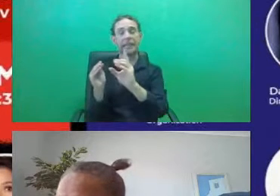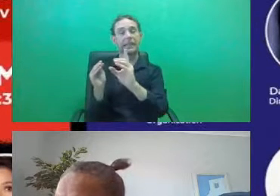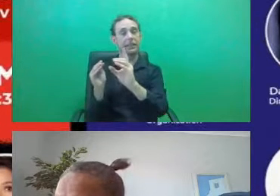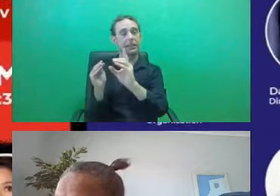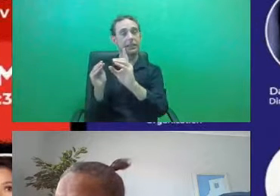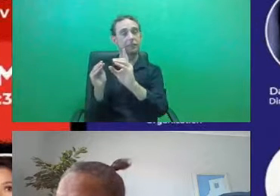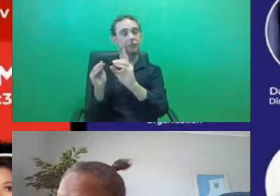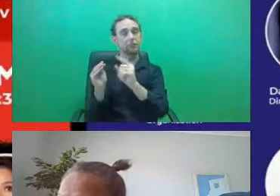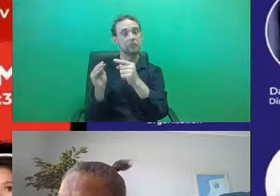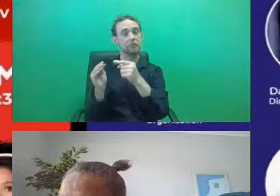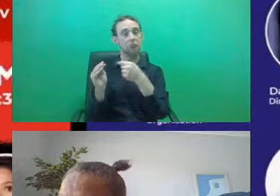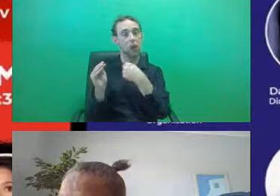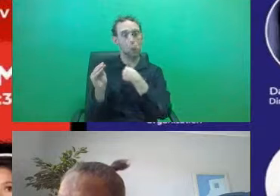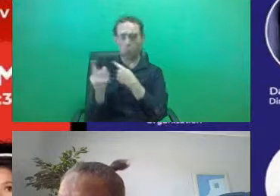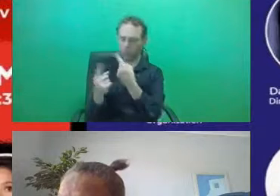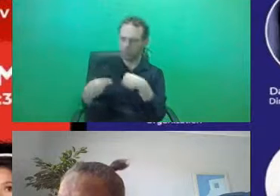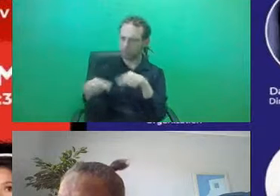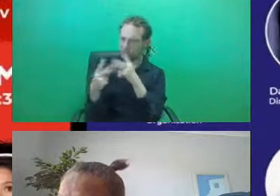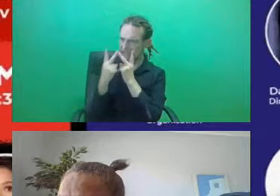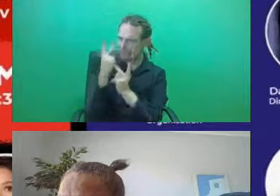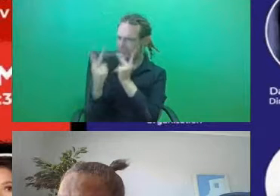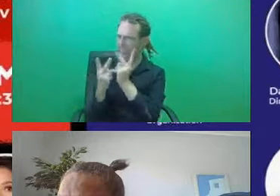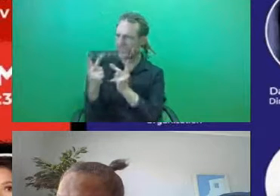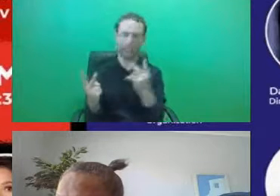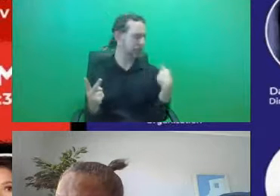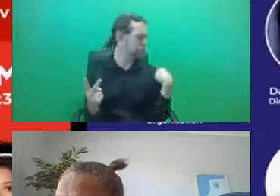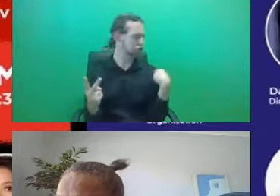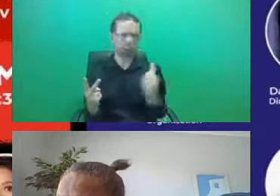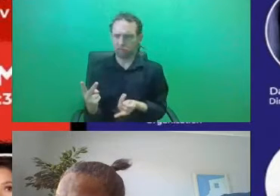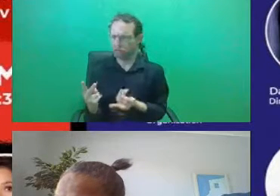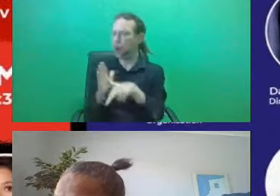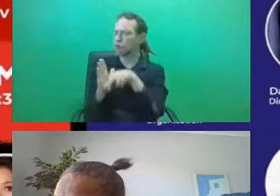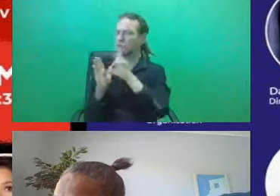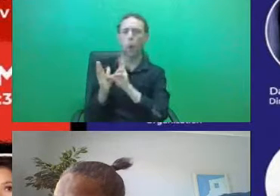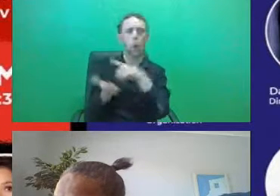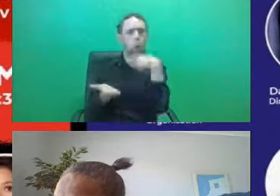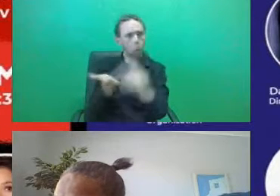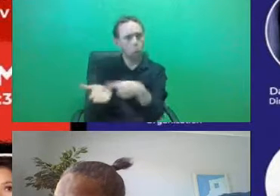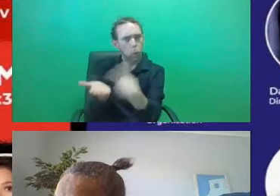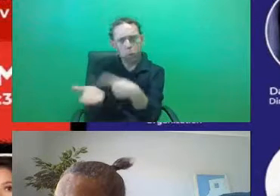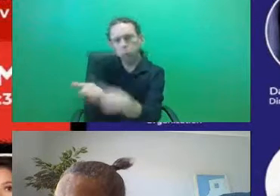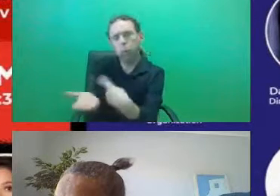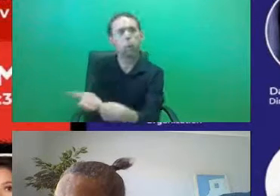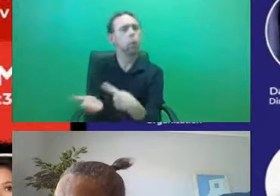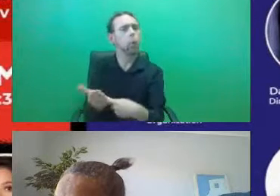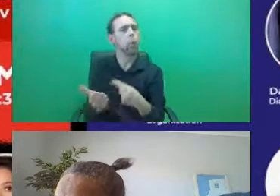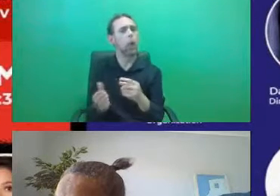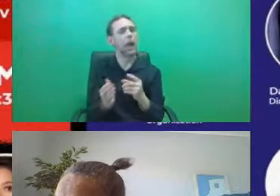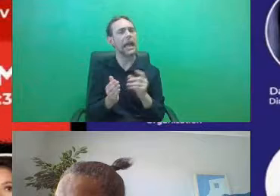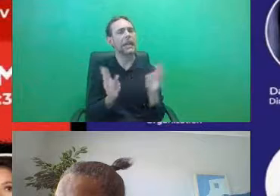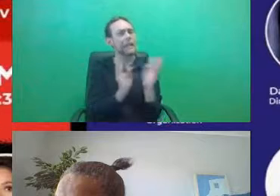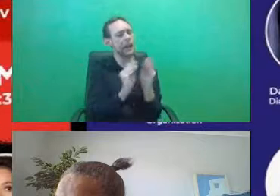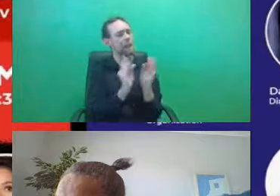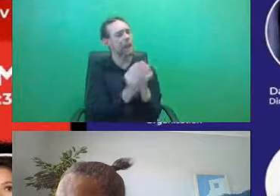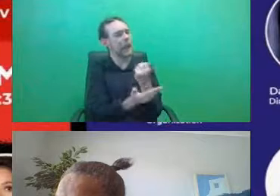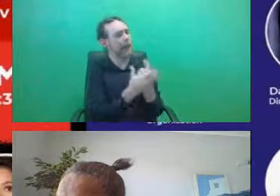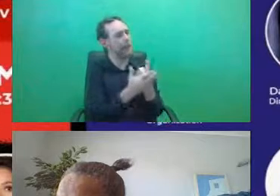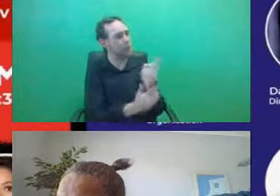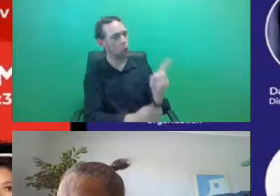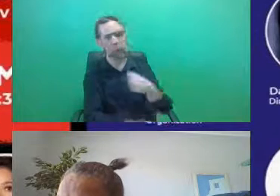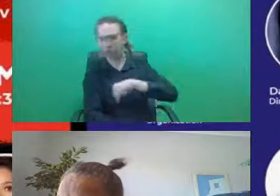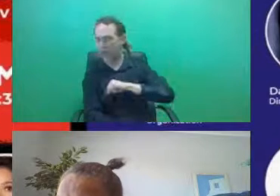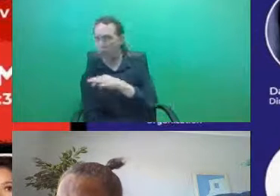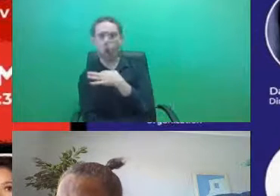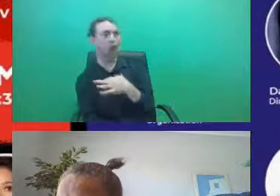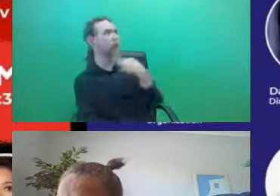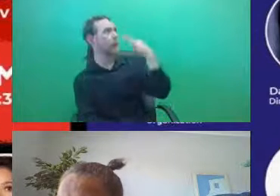met to look at what took place at the summit, to look at how our recommendations correlated with the national, and to